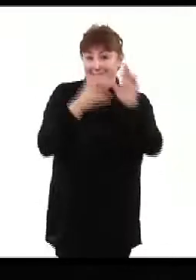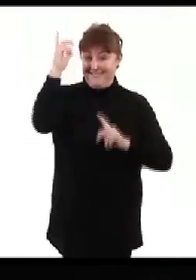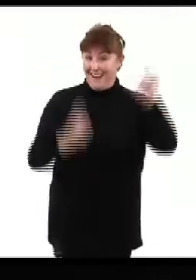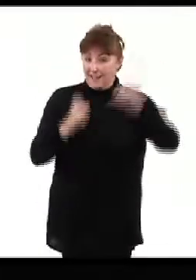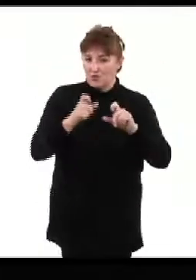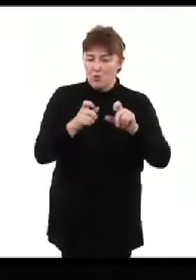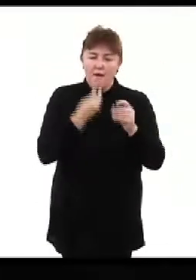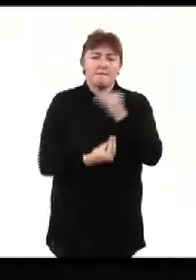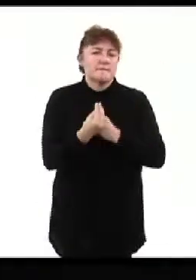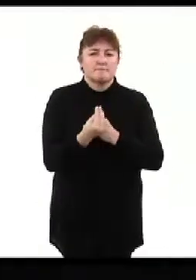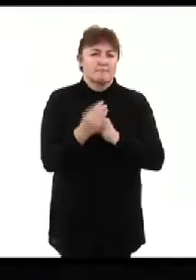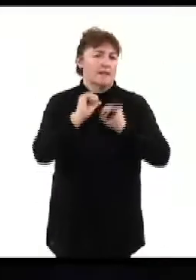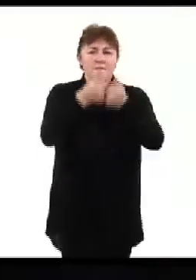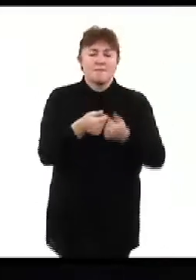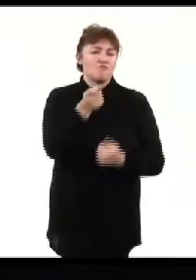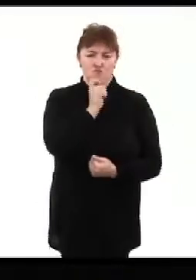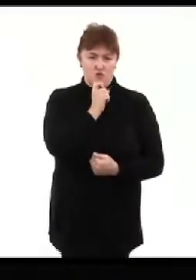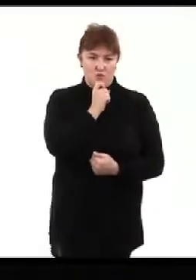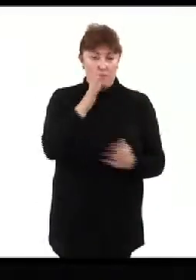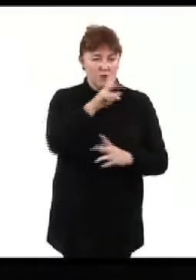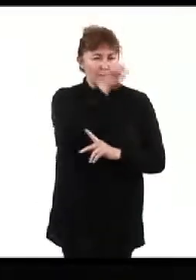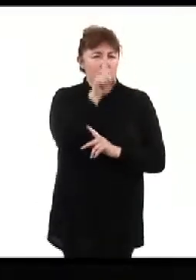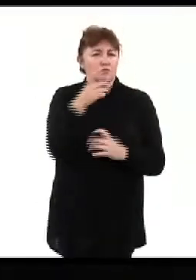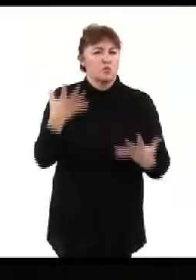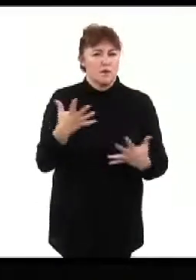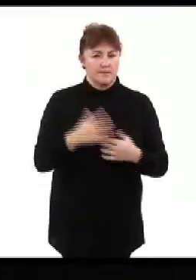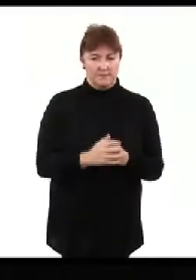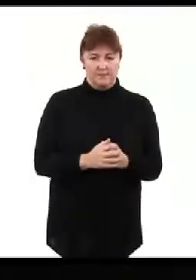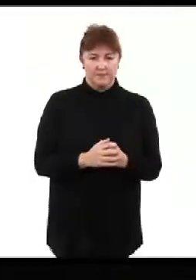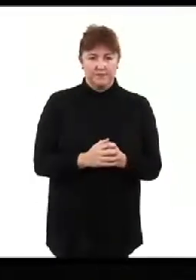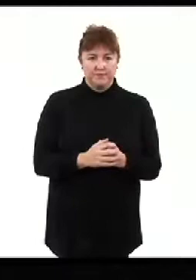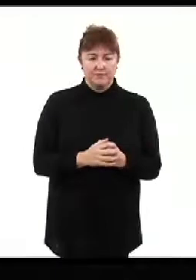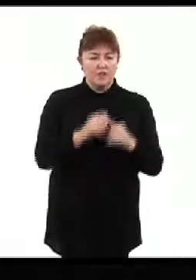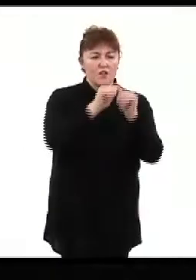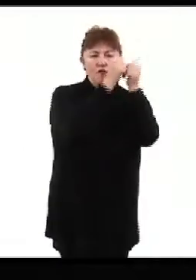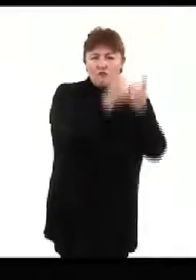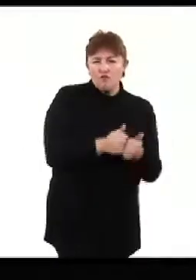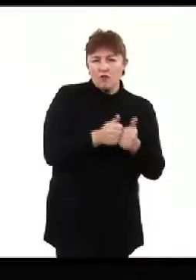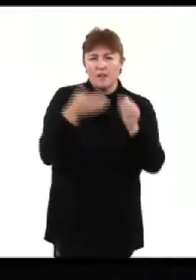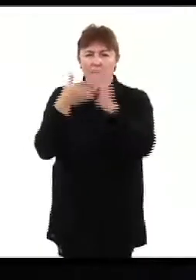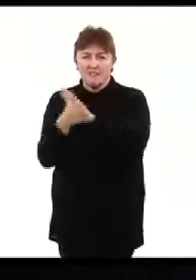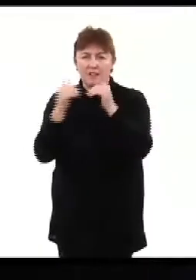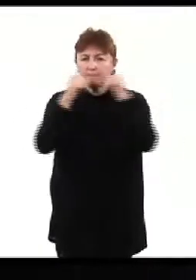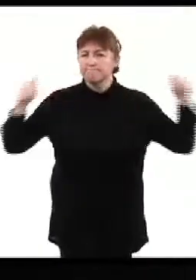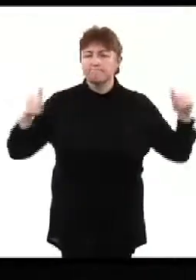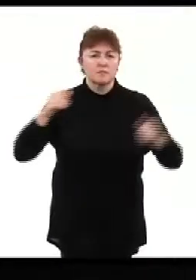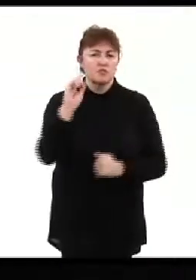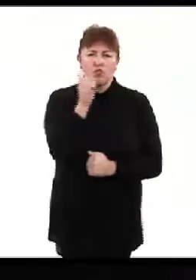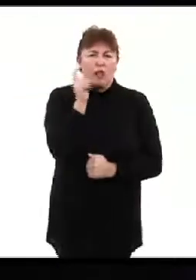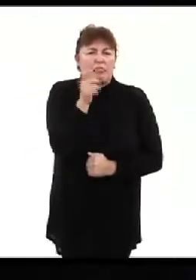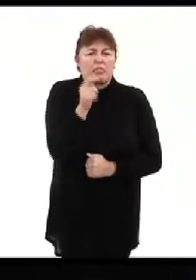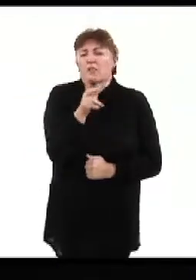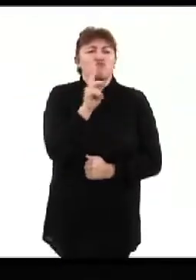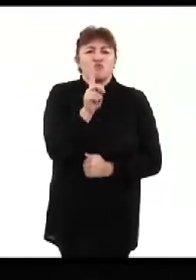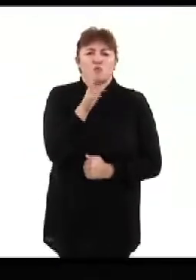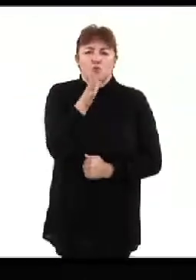language and how they emerge. But the question is, because form is not that often independent of meaning, does this